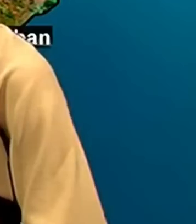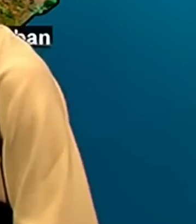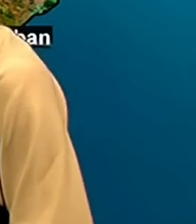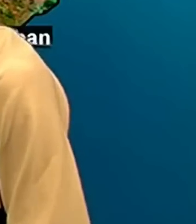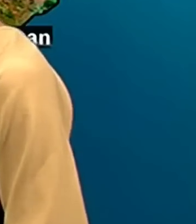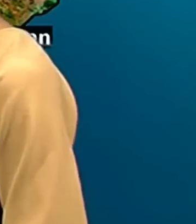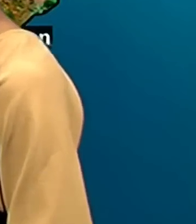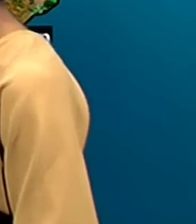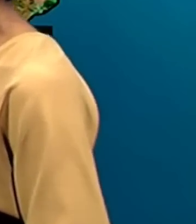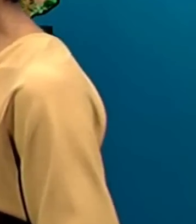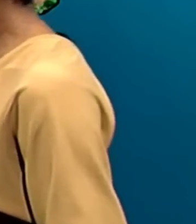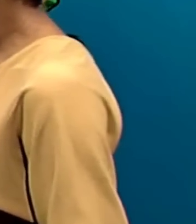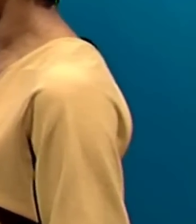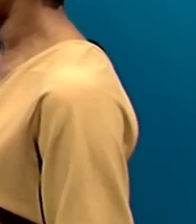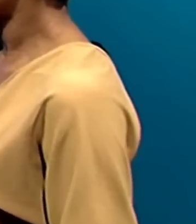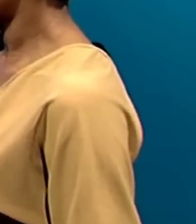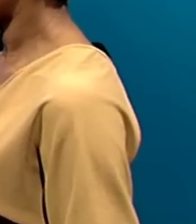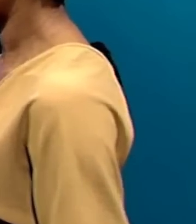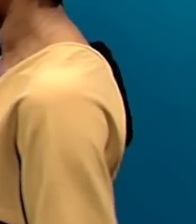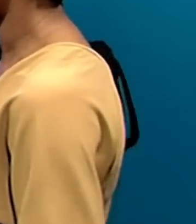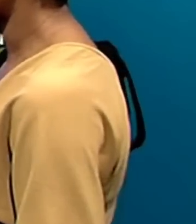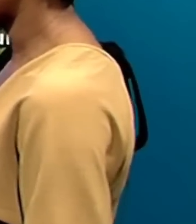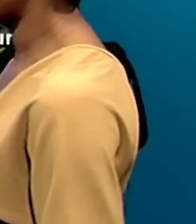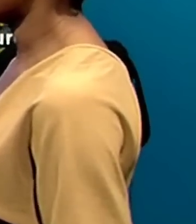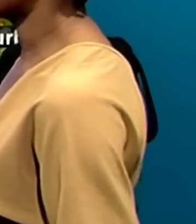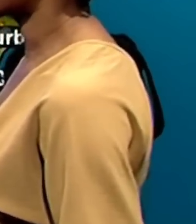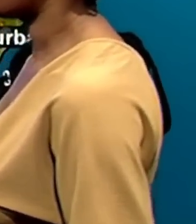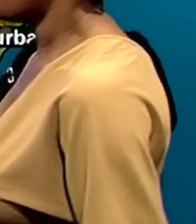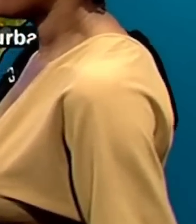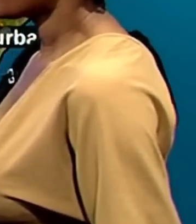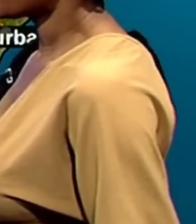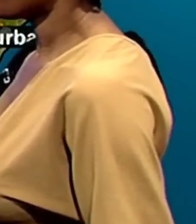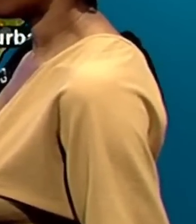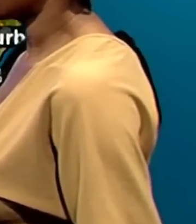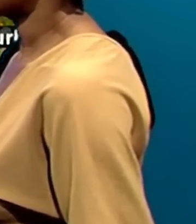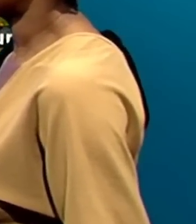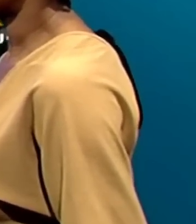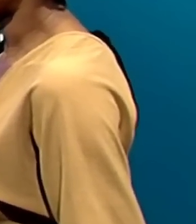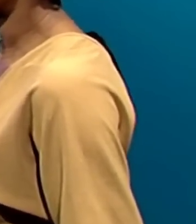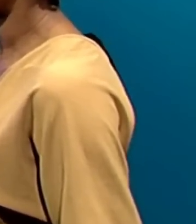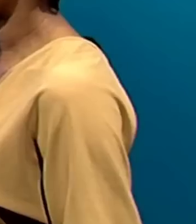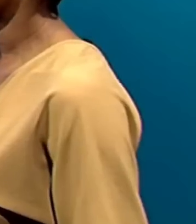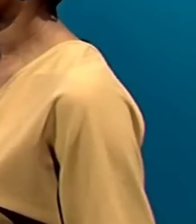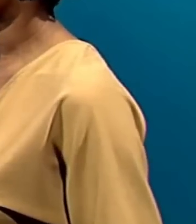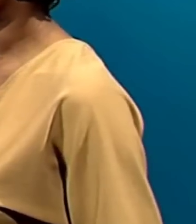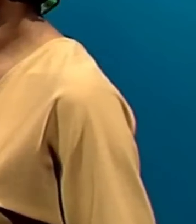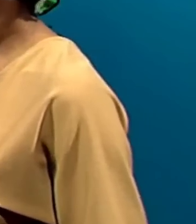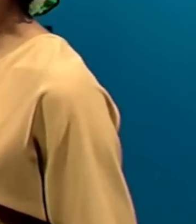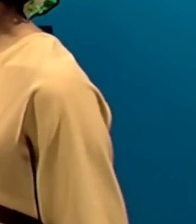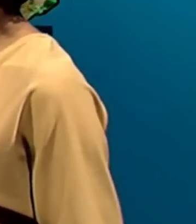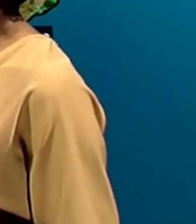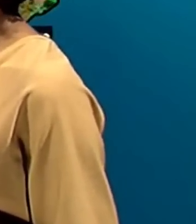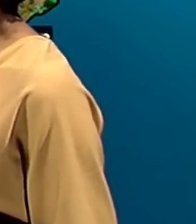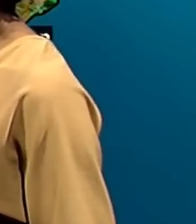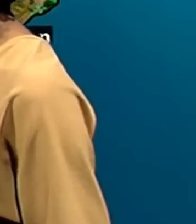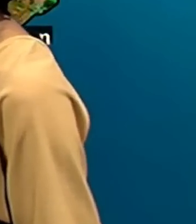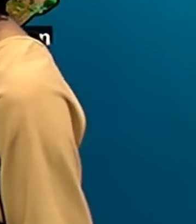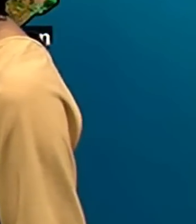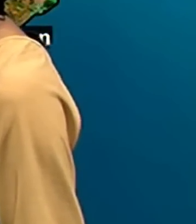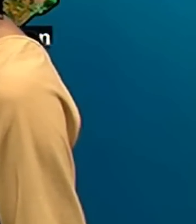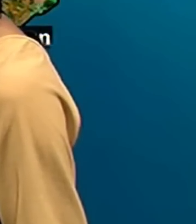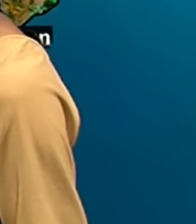Bokone Bophirima me ka moso gape diphefo di na le gone go tswelela tse di matla mo karolong ya Eastern Cape go ya ko karolong ya Upington